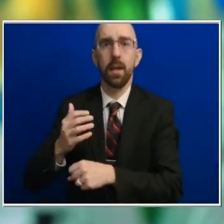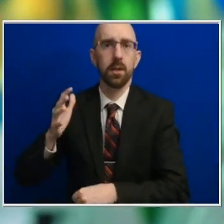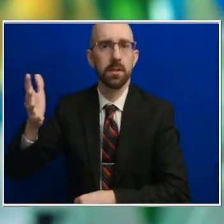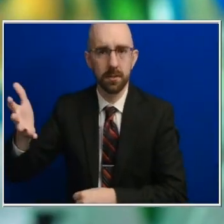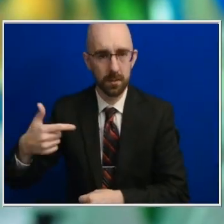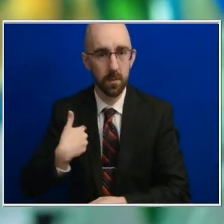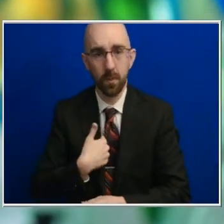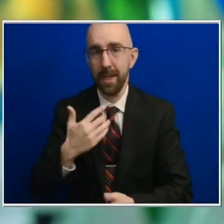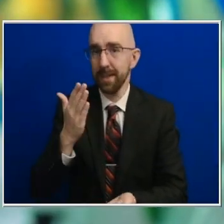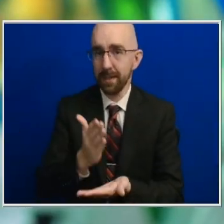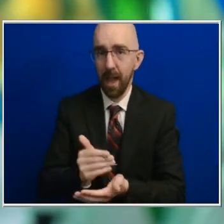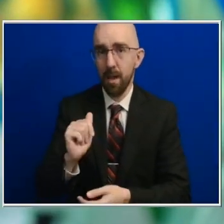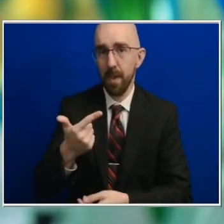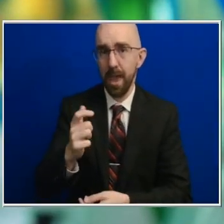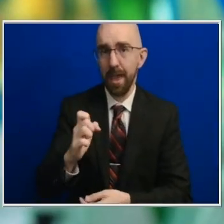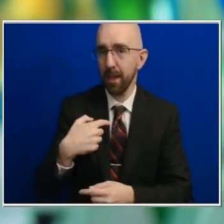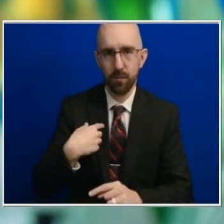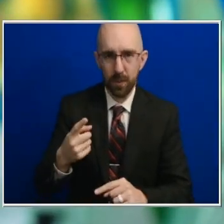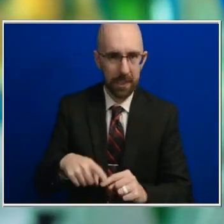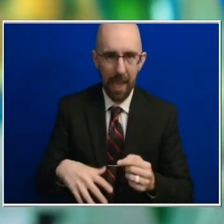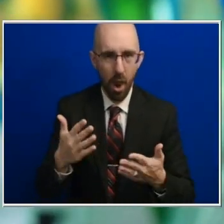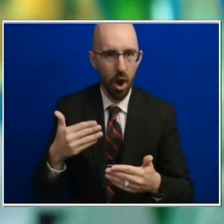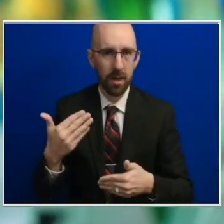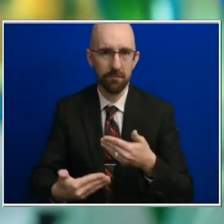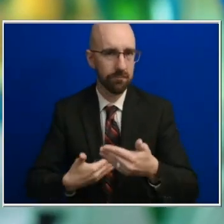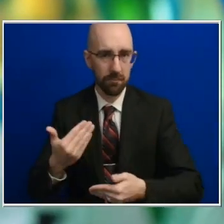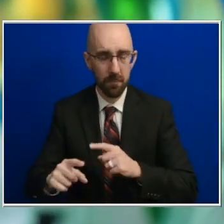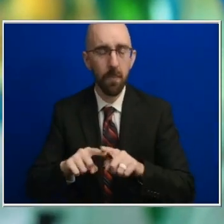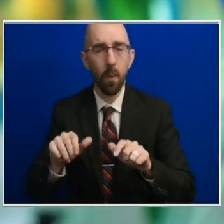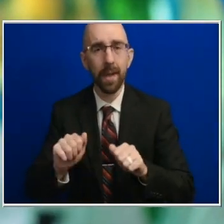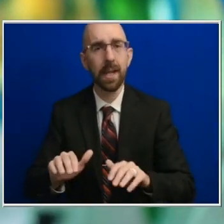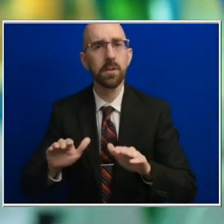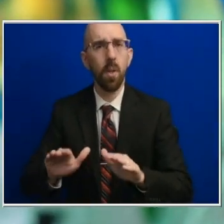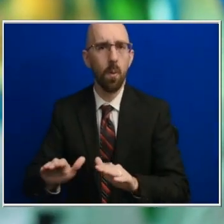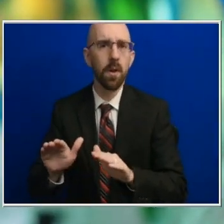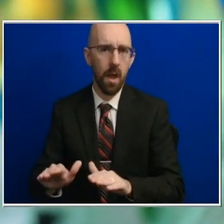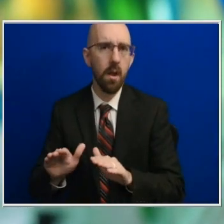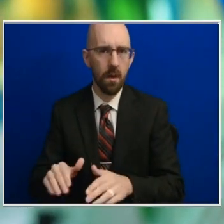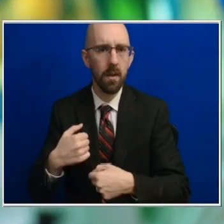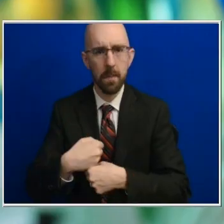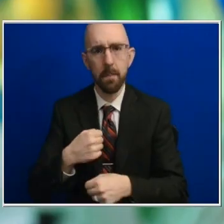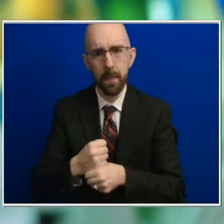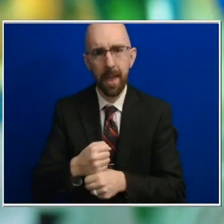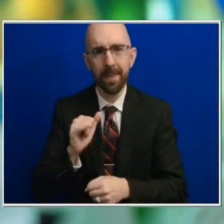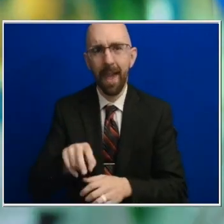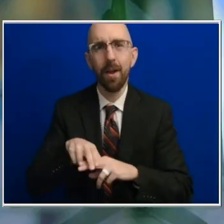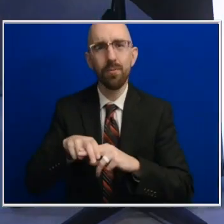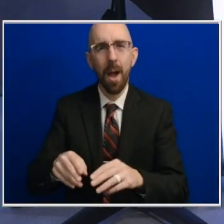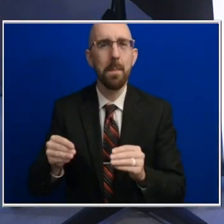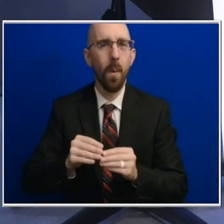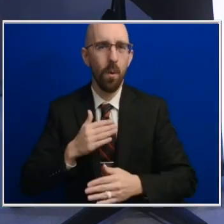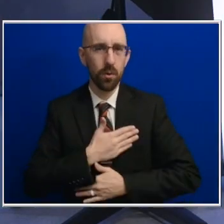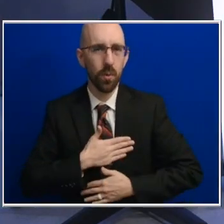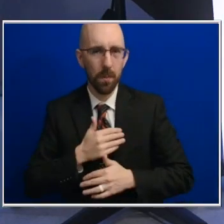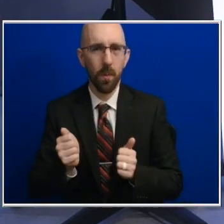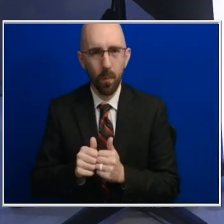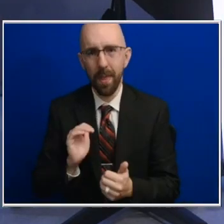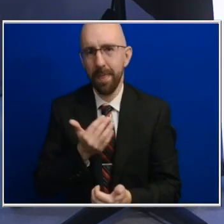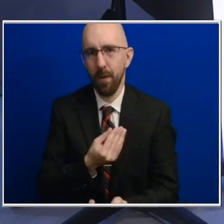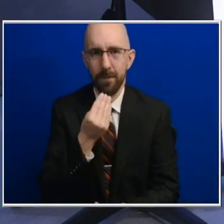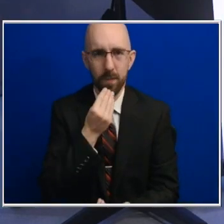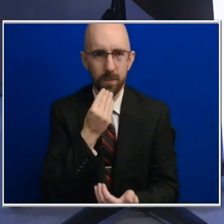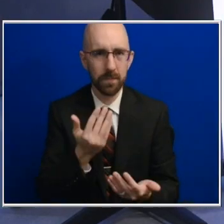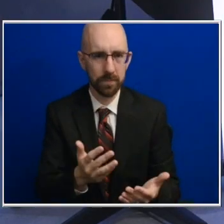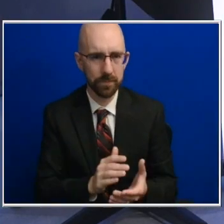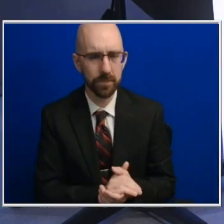The train is on the track, but we can certainly slow it down, and we can make the ride a bit more enjoyable through what we eat. Dr.